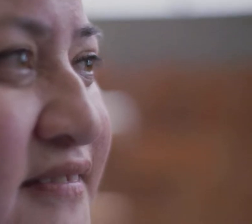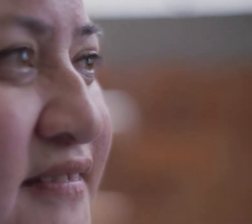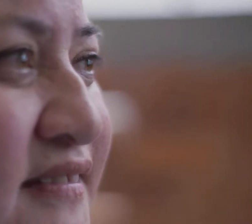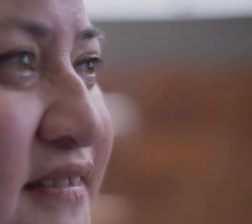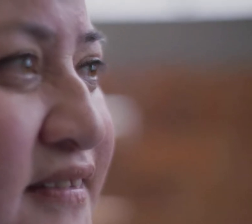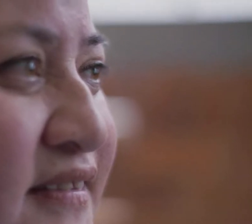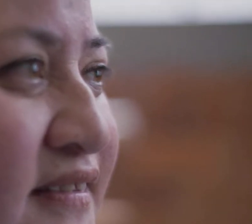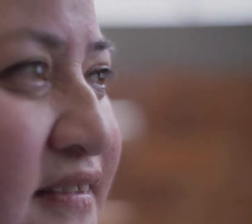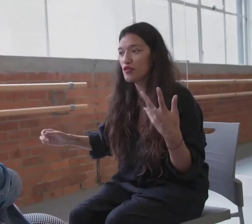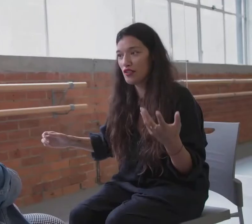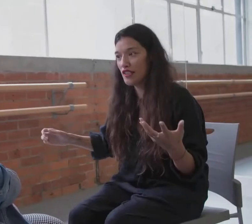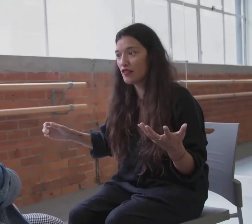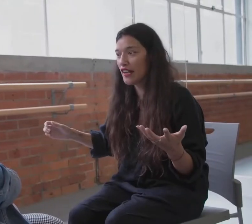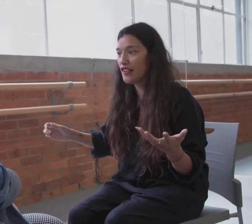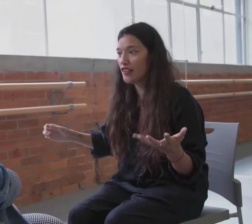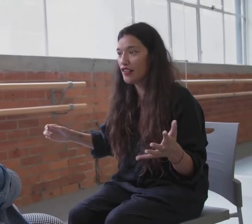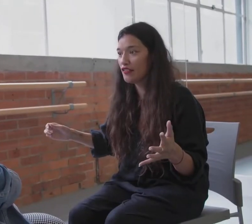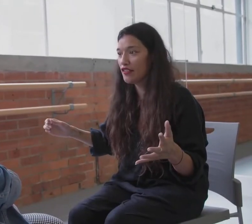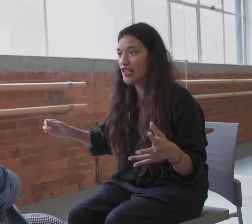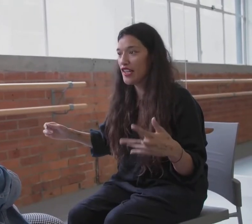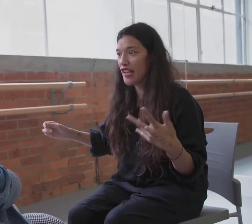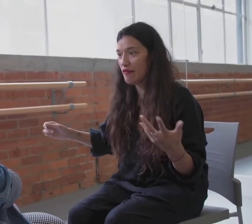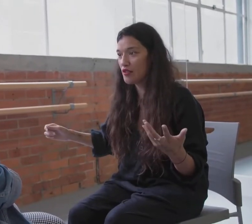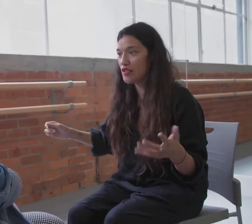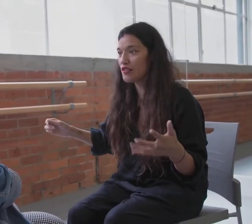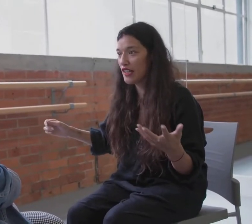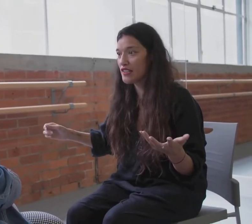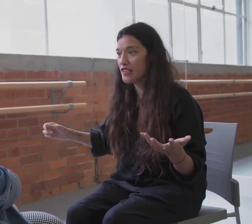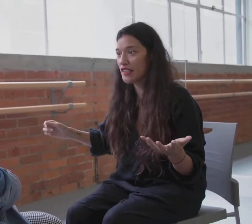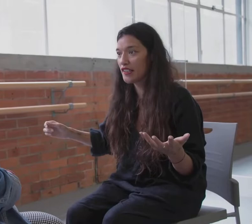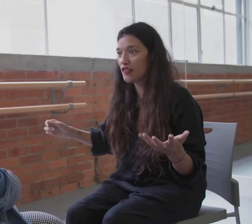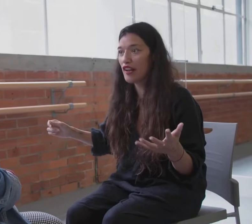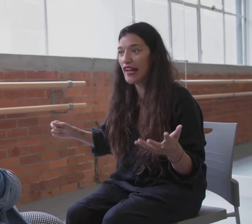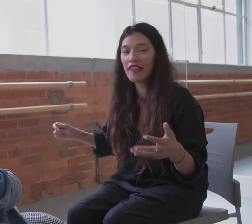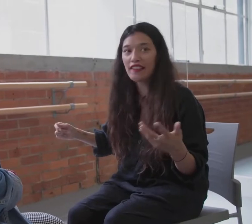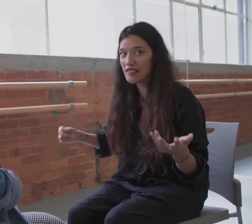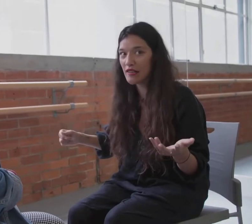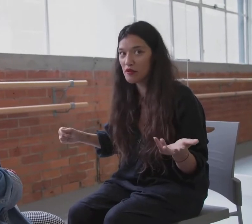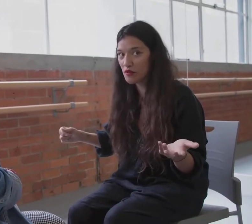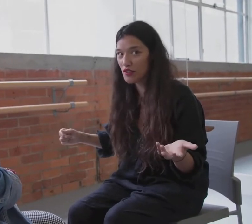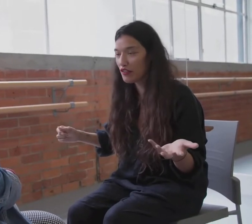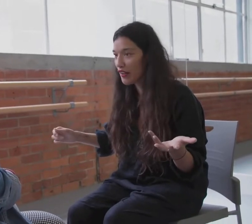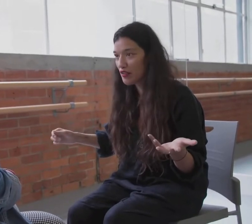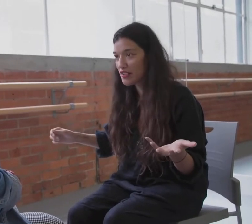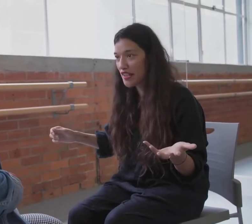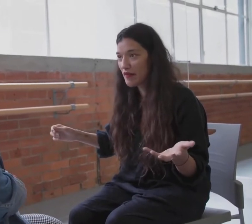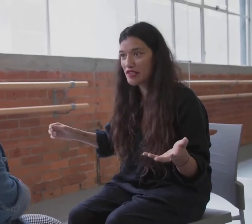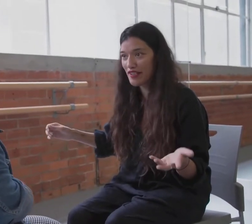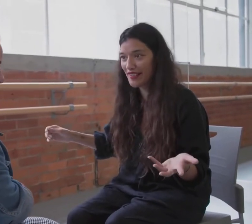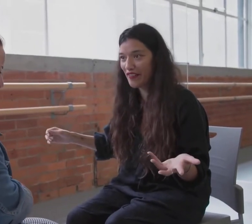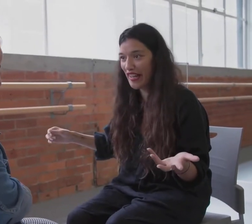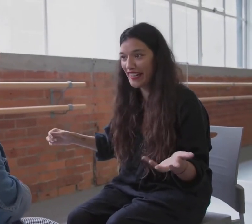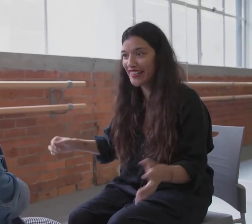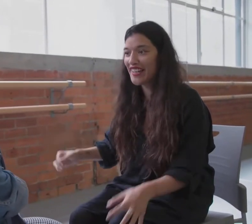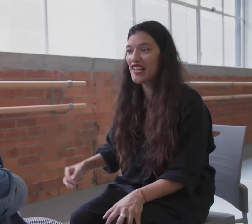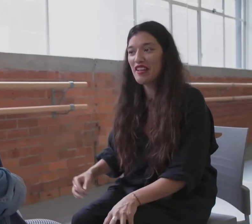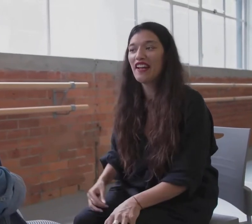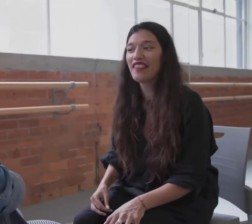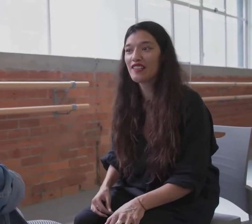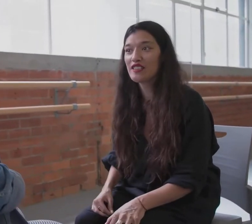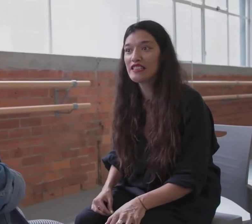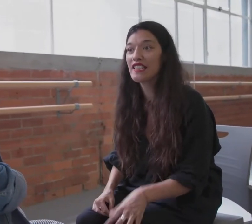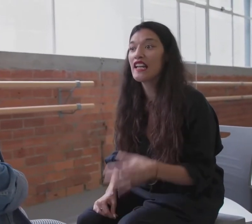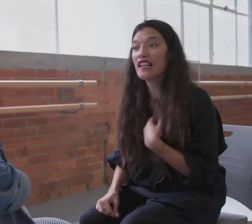like very joyful but also there's quite a lot of um she's easy to cry I think someone's also cry all the time so that's fine